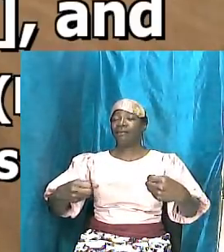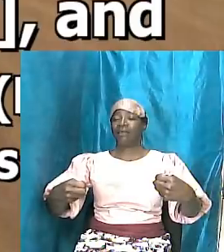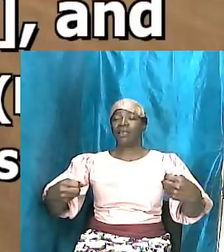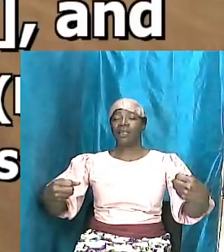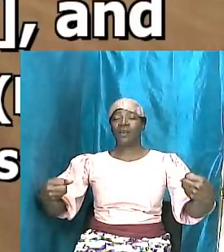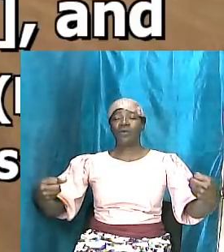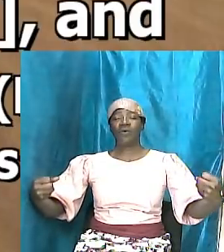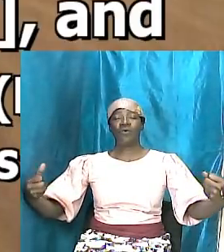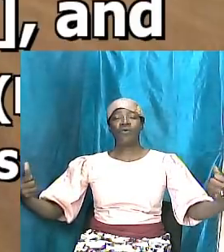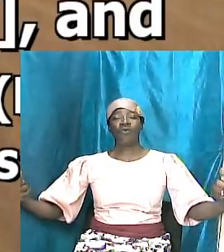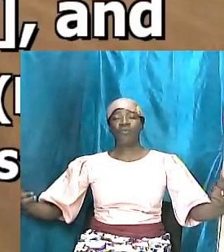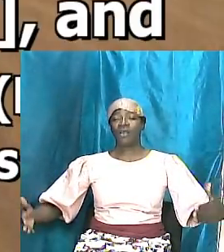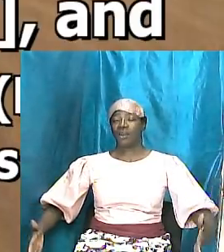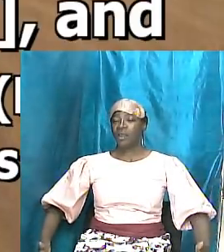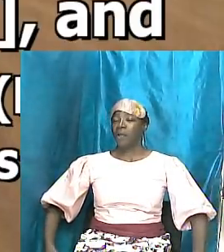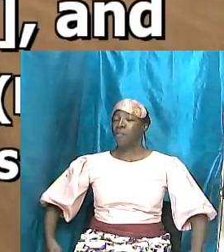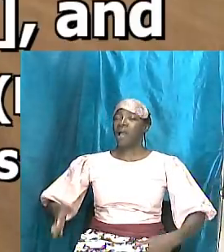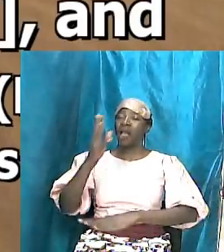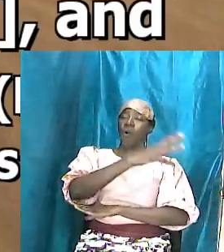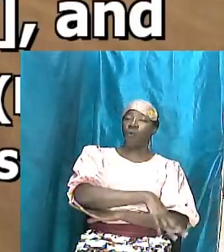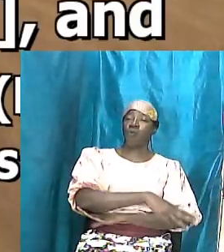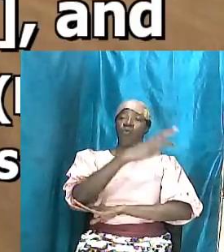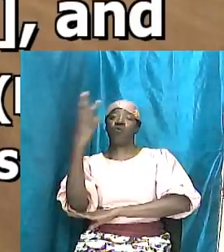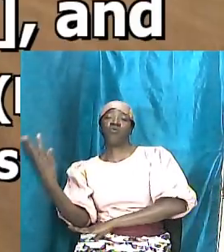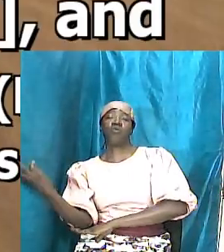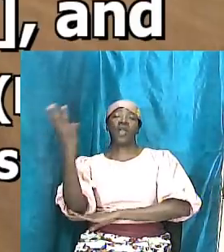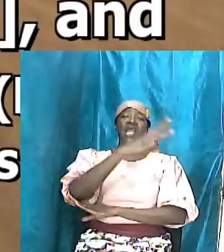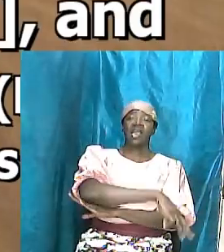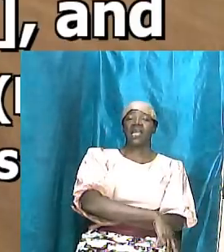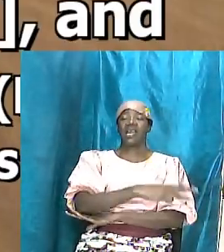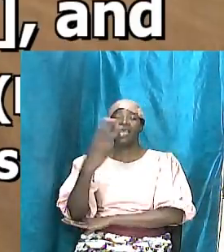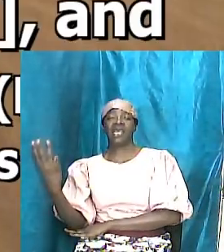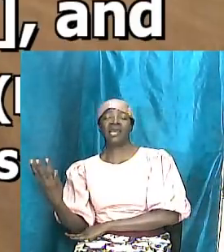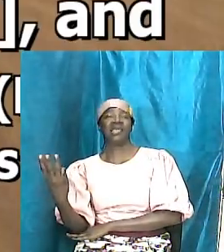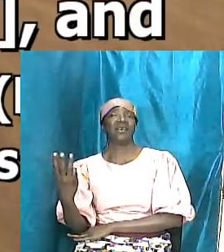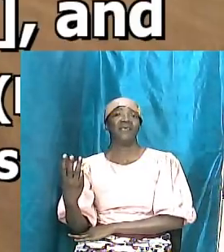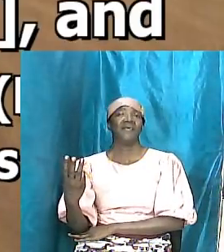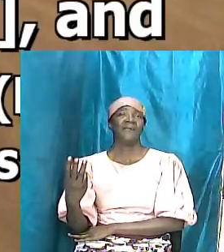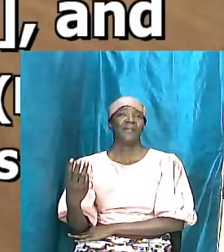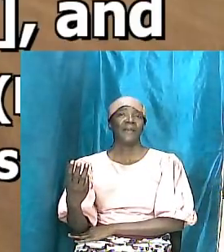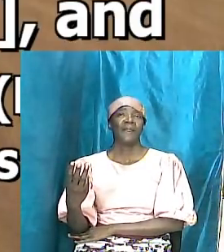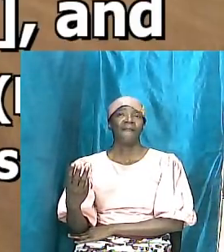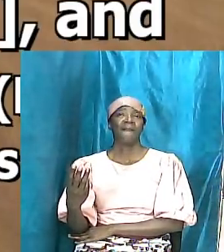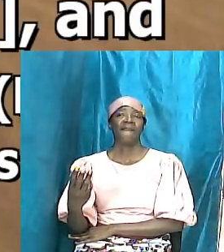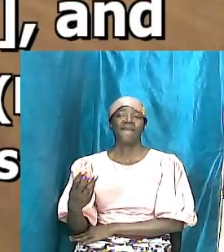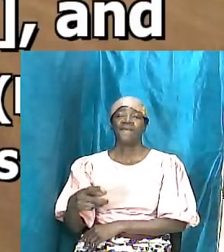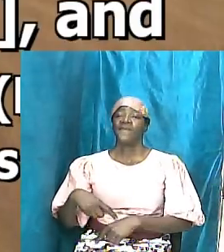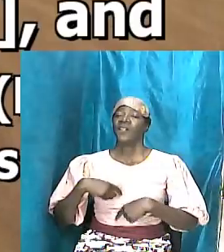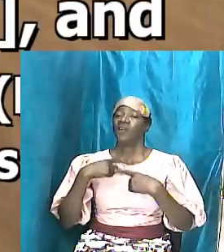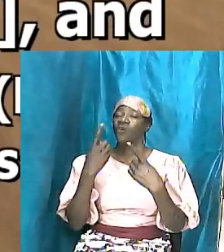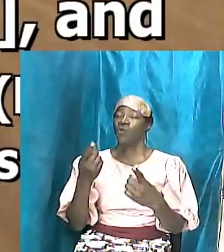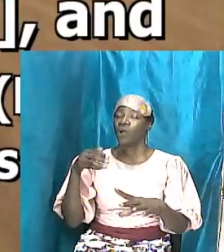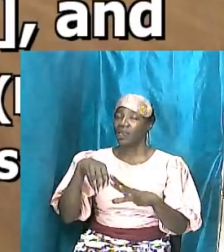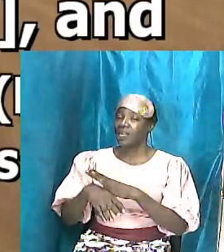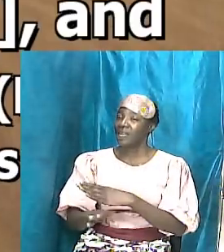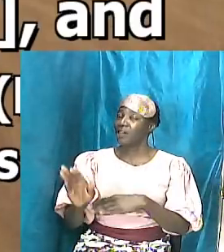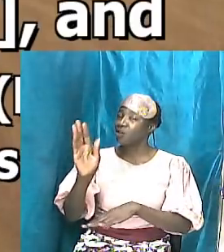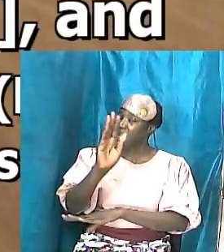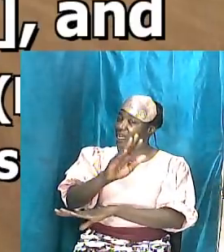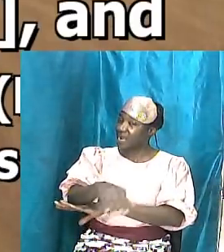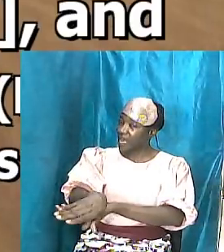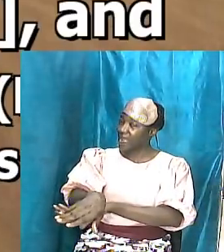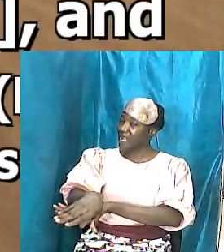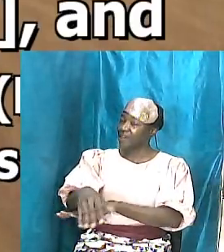strong east wind. Brothers and sisters, look what is happening here now, you know. Going into the night, some things were